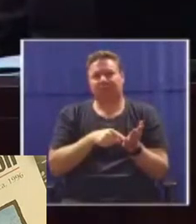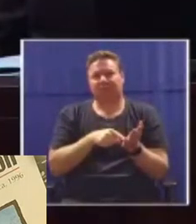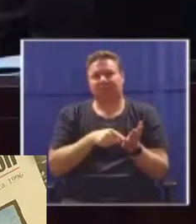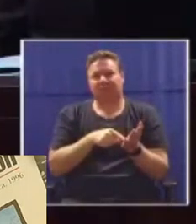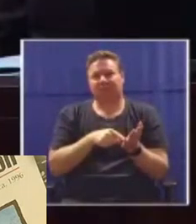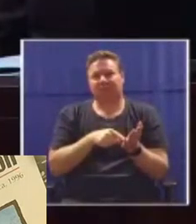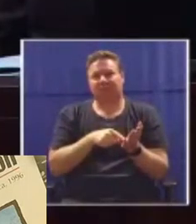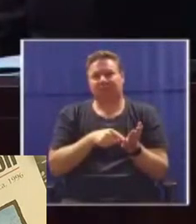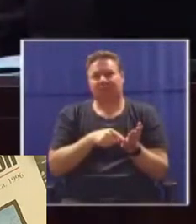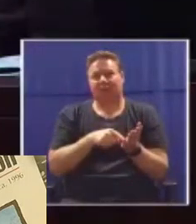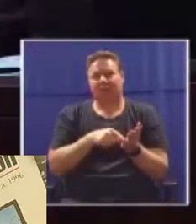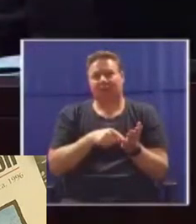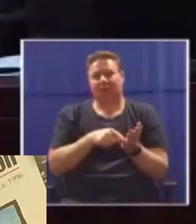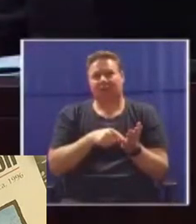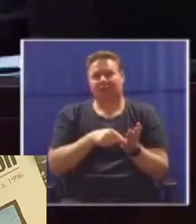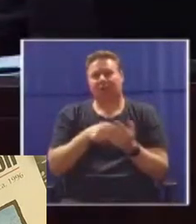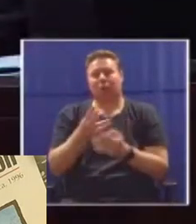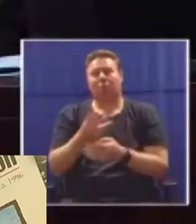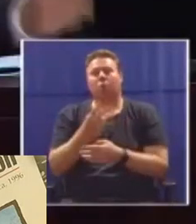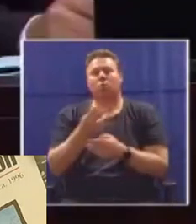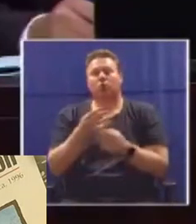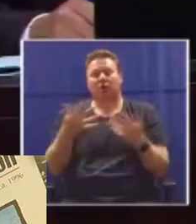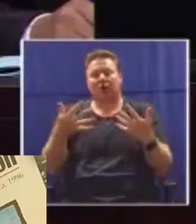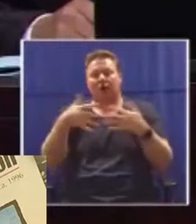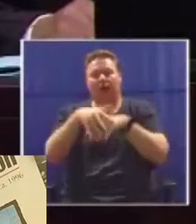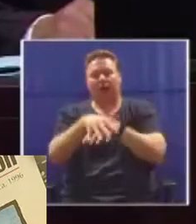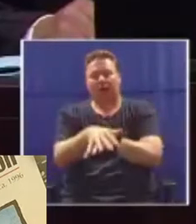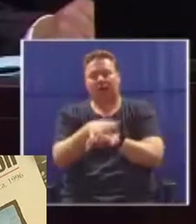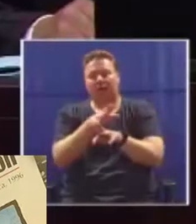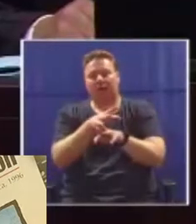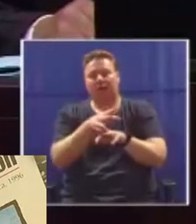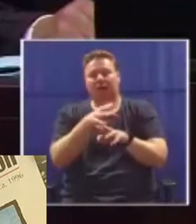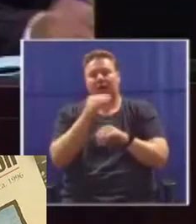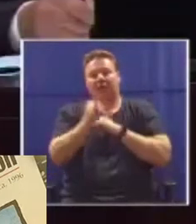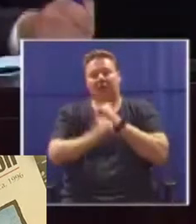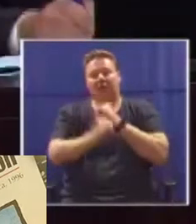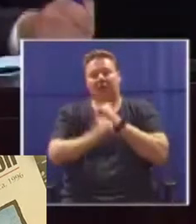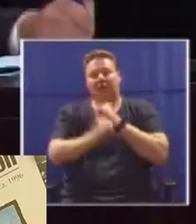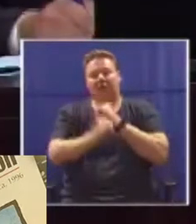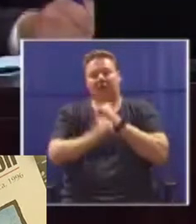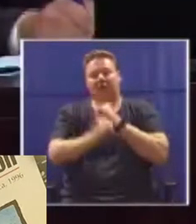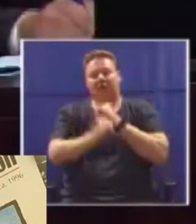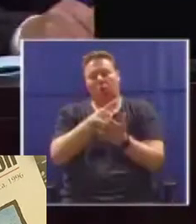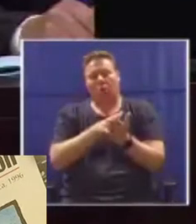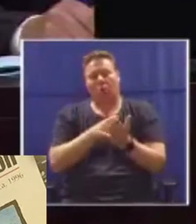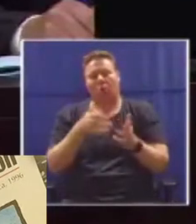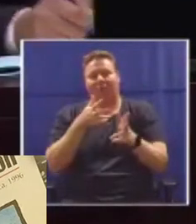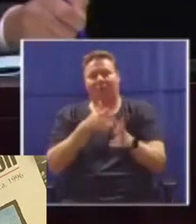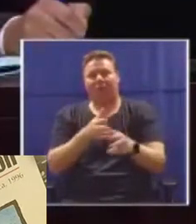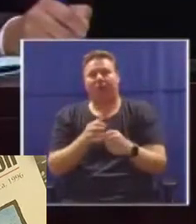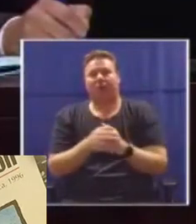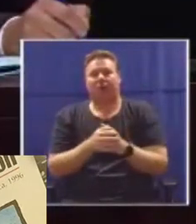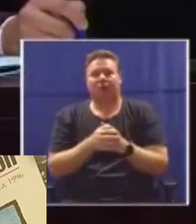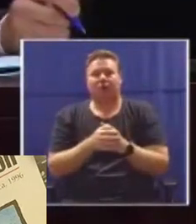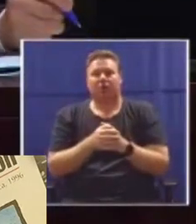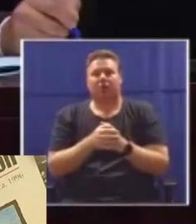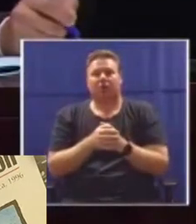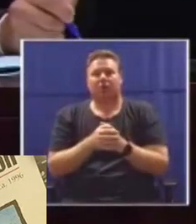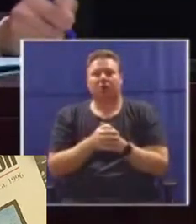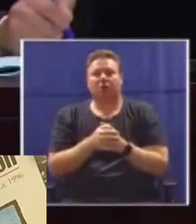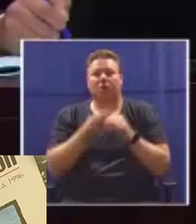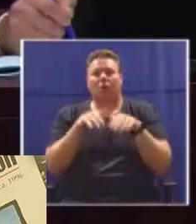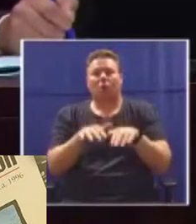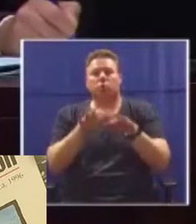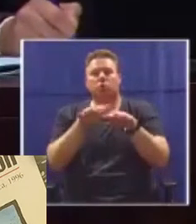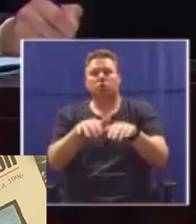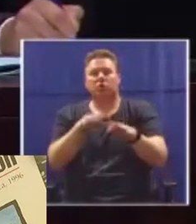in terms of pollution is in line with current international convention and law. Ocean's economy is important to the